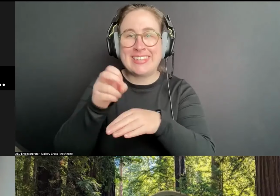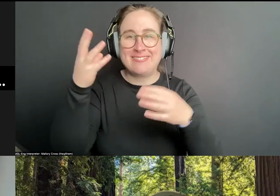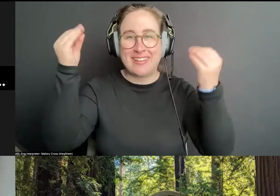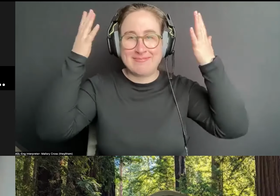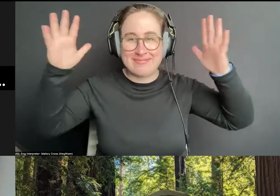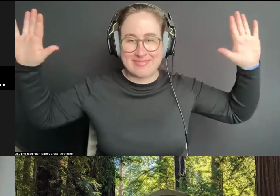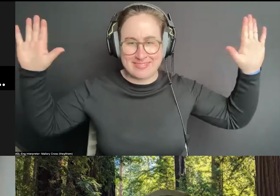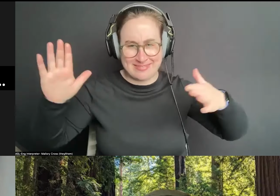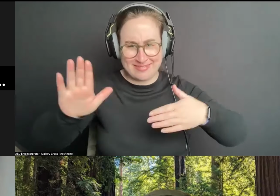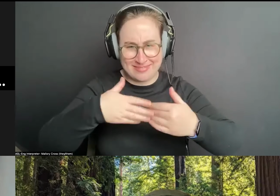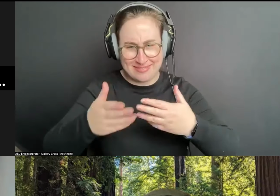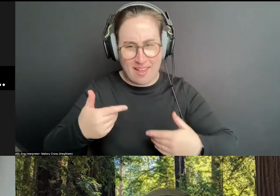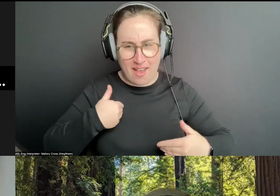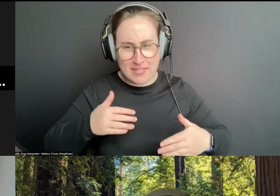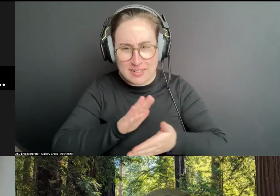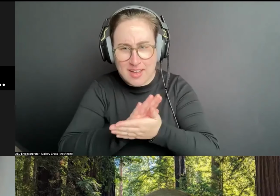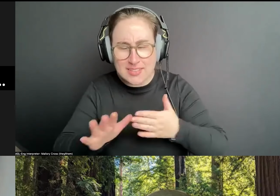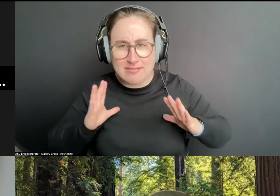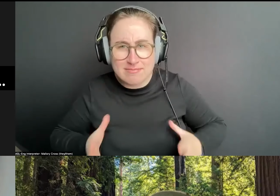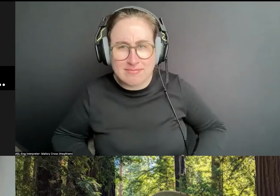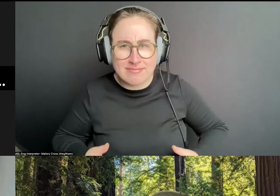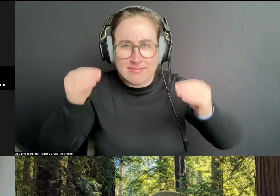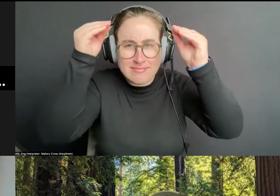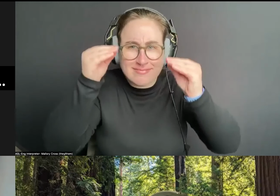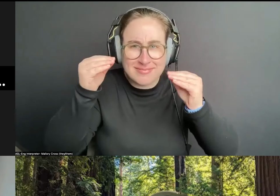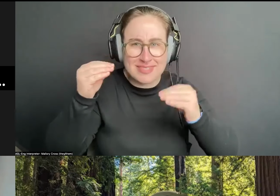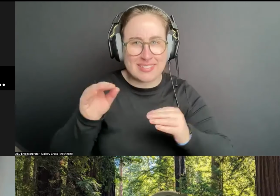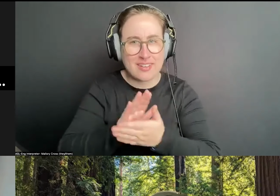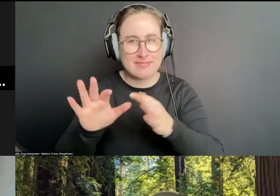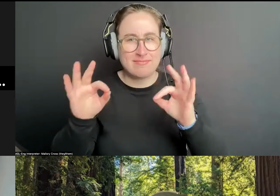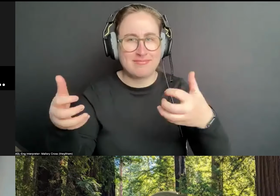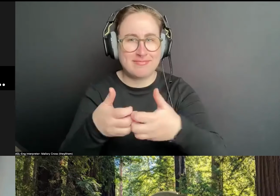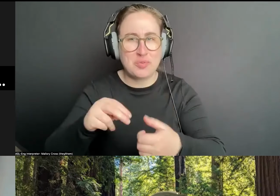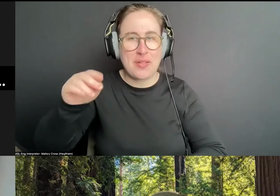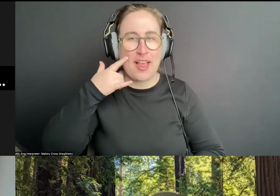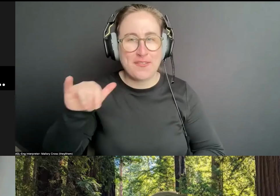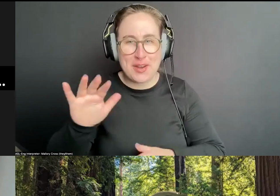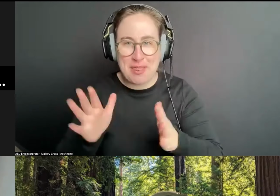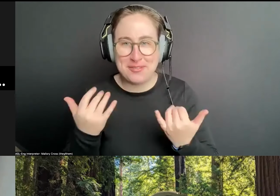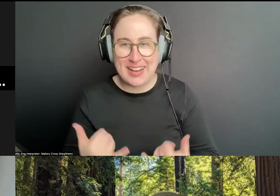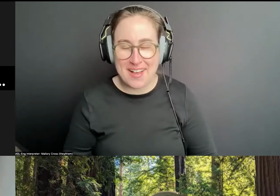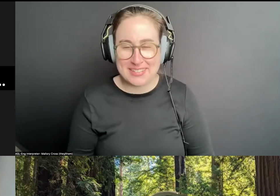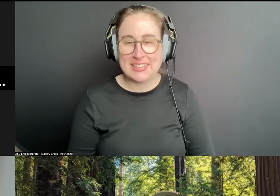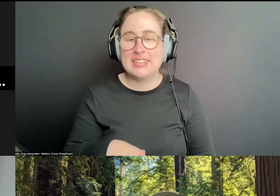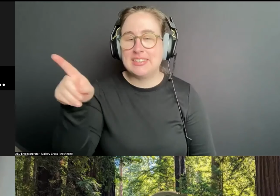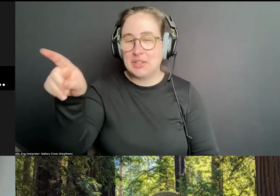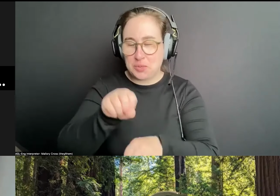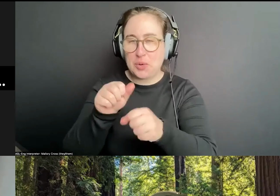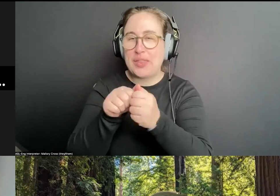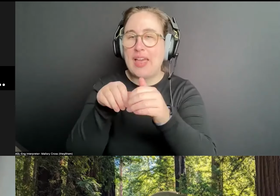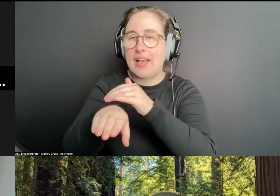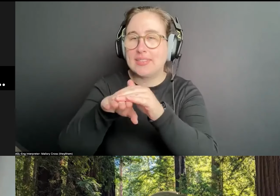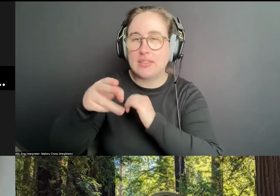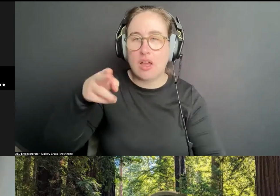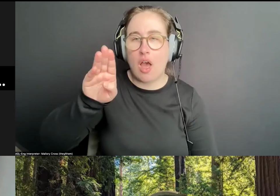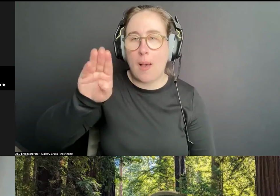be wrapped up pretty well for Northern California weather. John has been working with Access Humboldt in Eureka